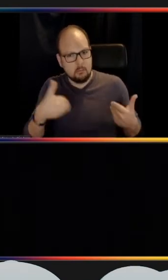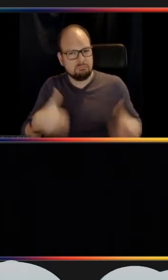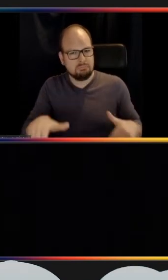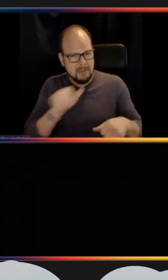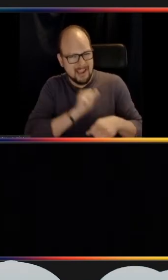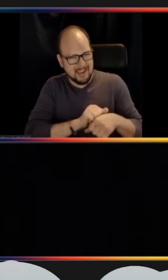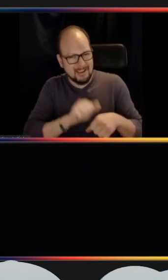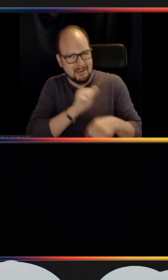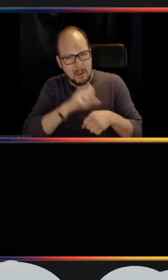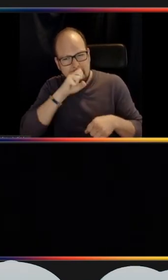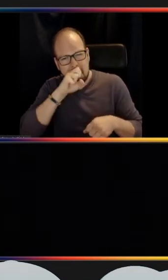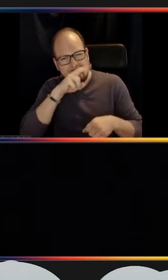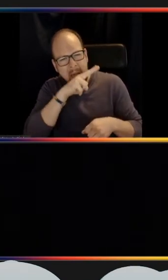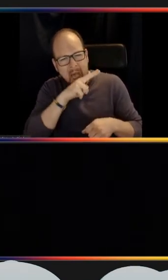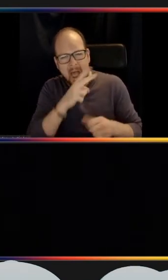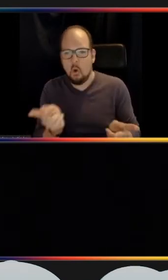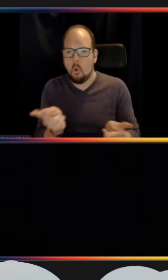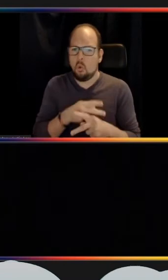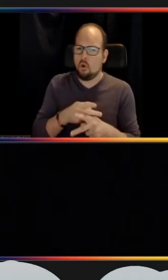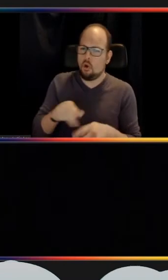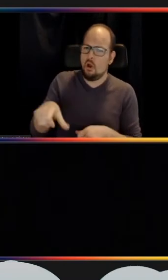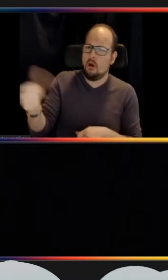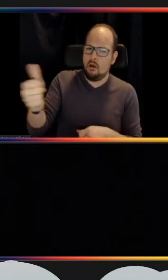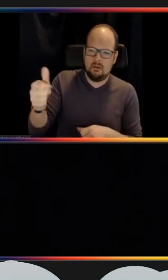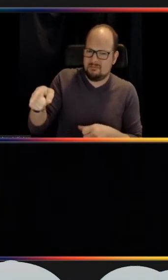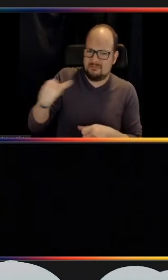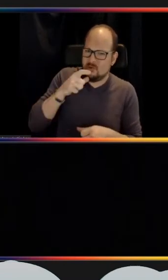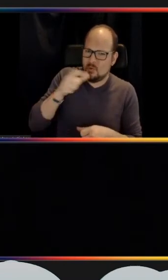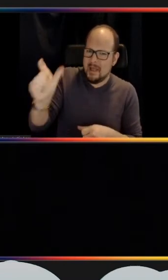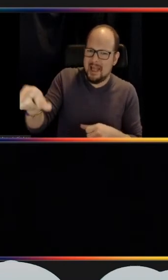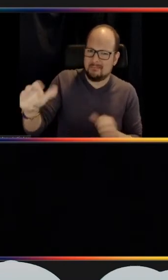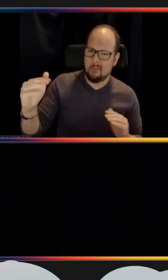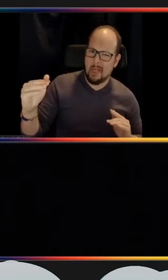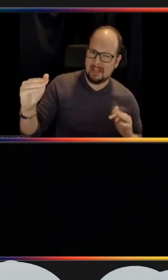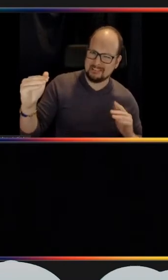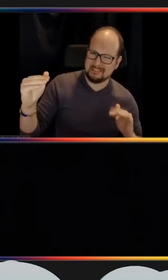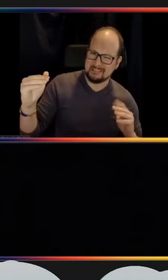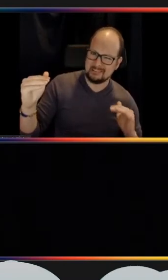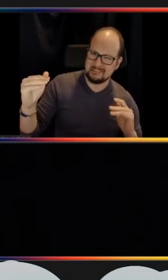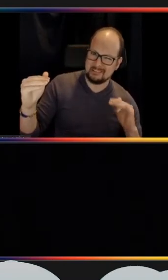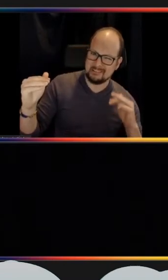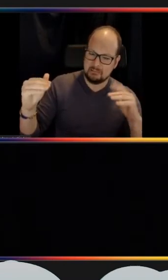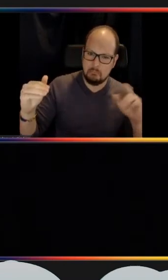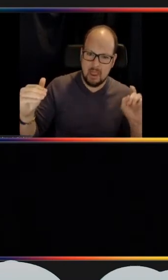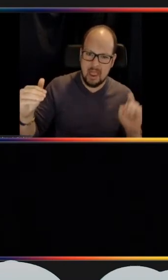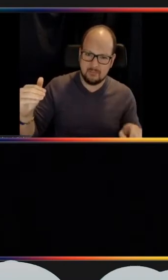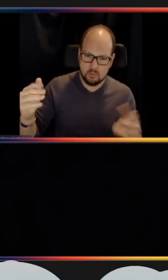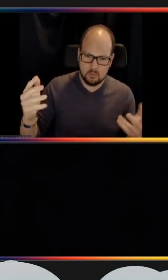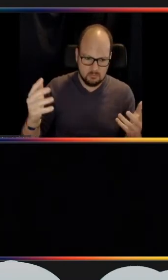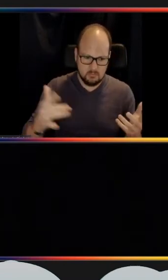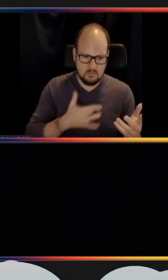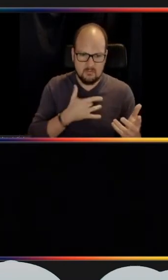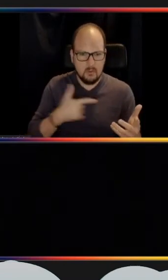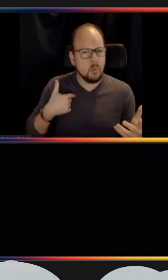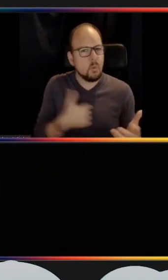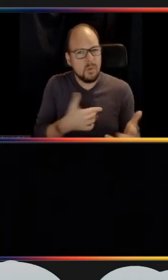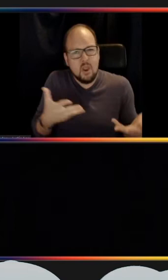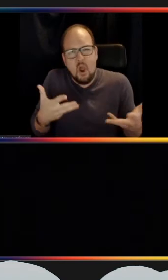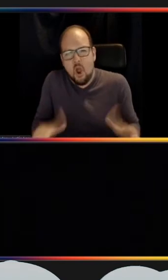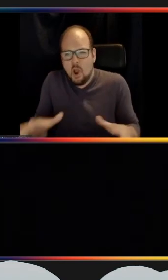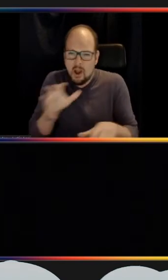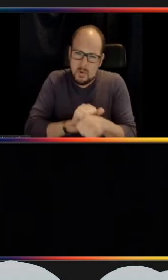6 times, 10 times, 20 times as hard to get to the same places. And because of that, we've created such an incredible work ethic, and we